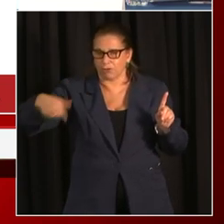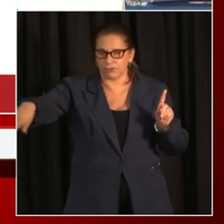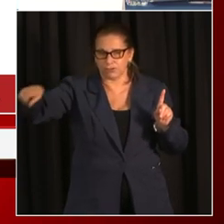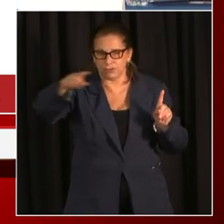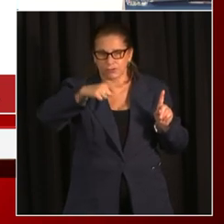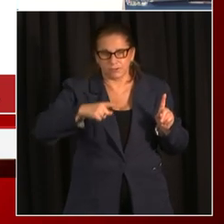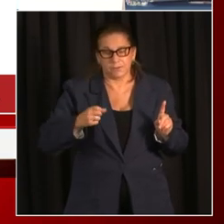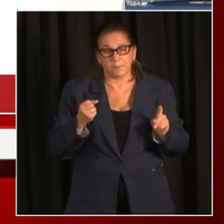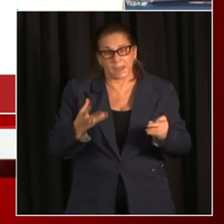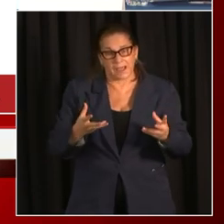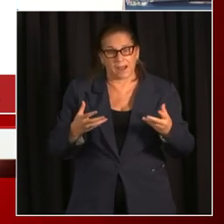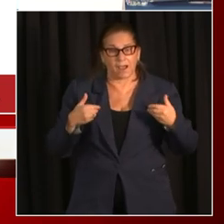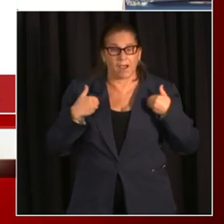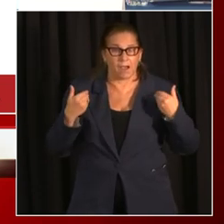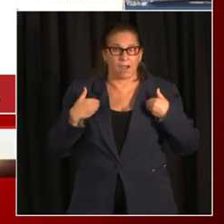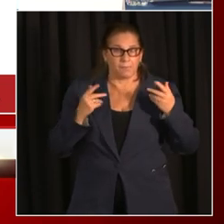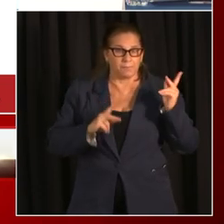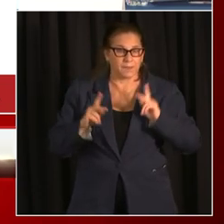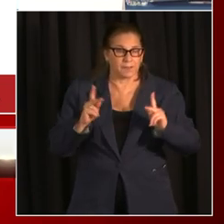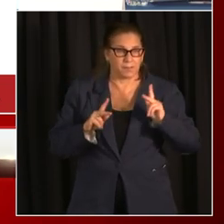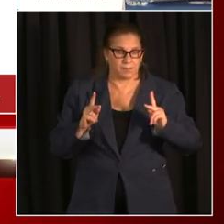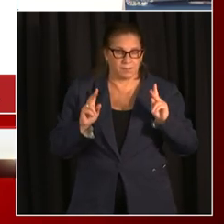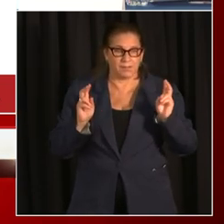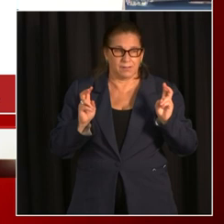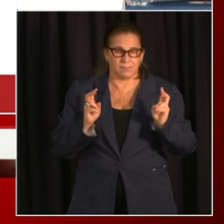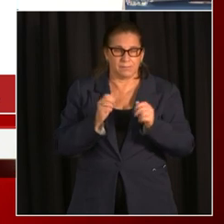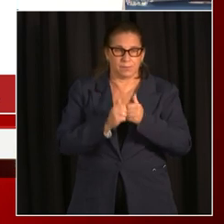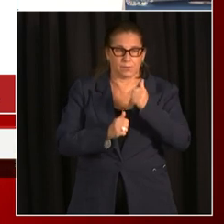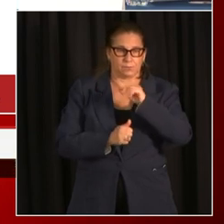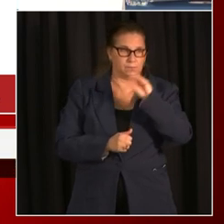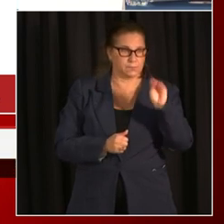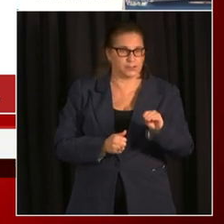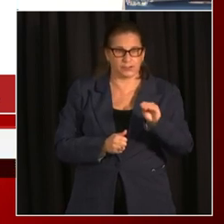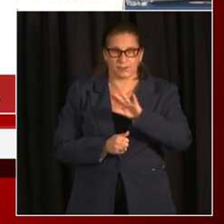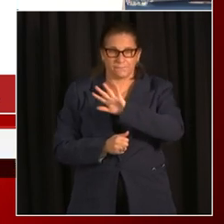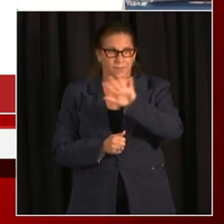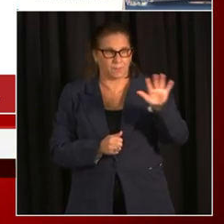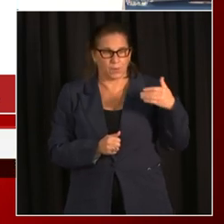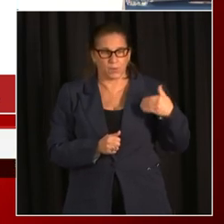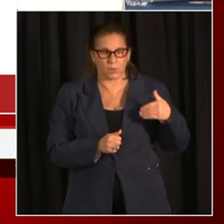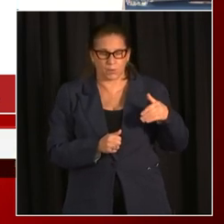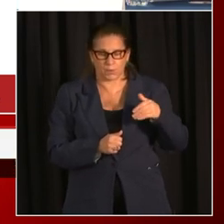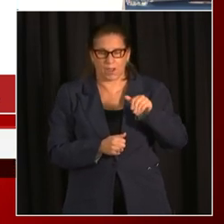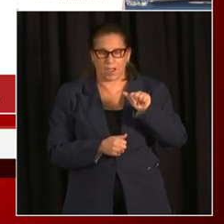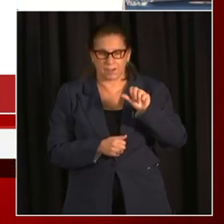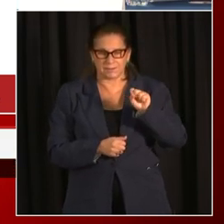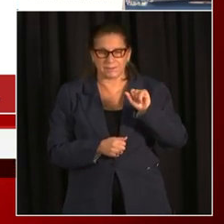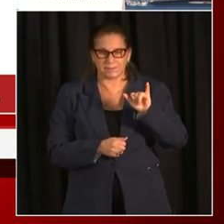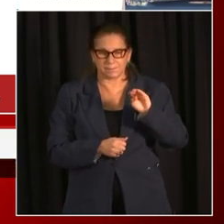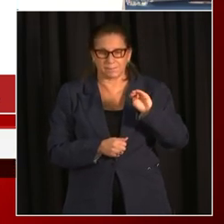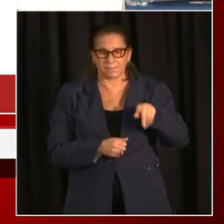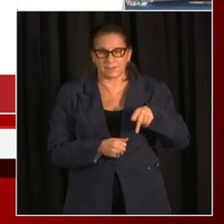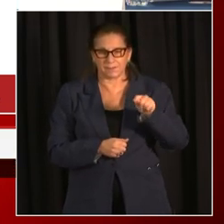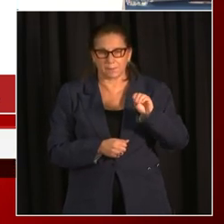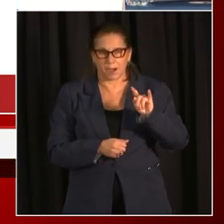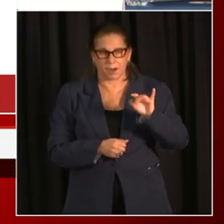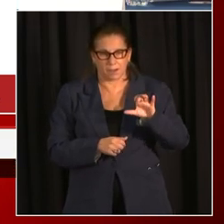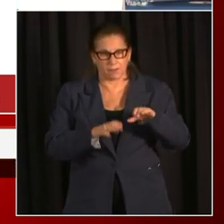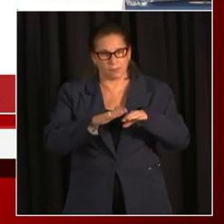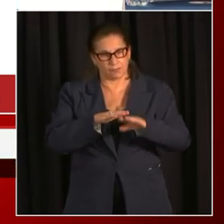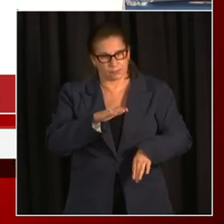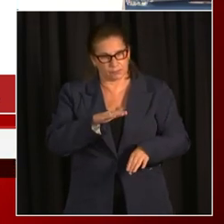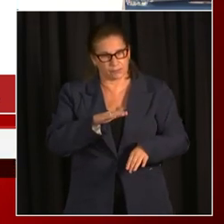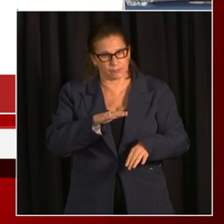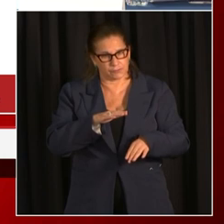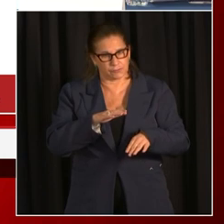talking about young people, most people are thinking about pediatrics, but we're also talking about people under 65. So this is not just a